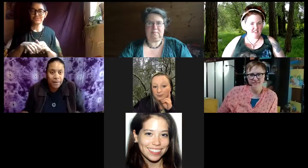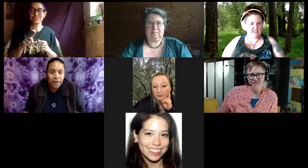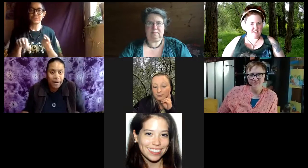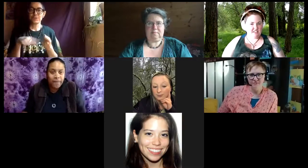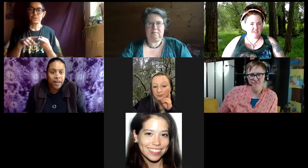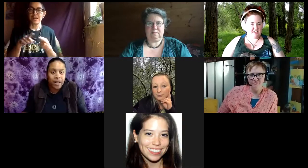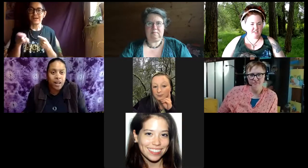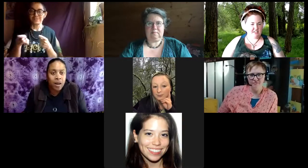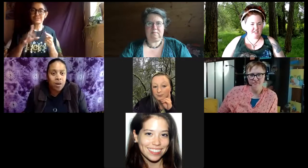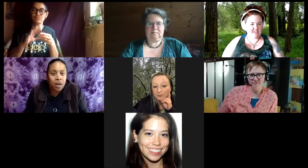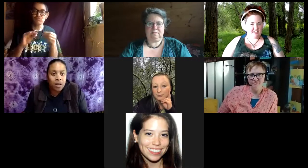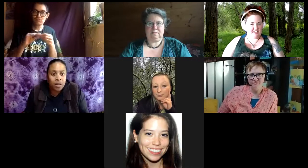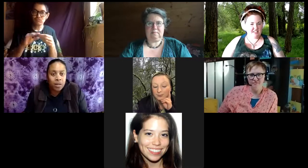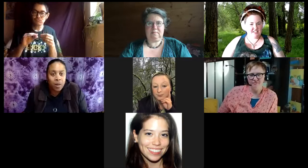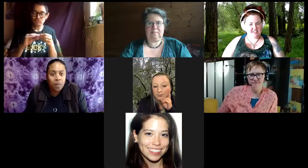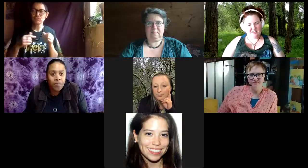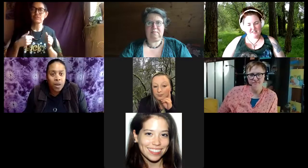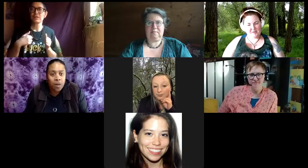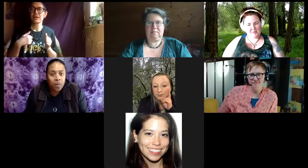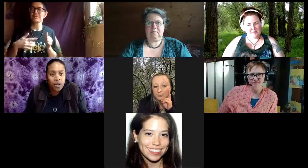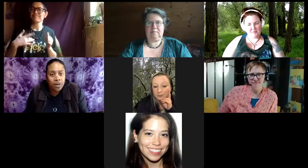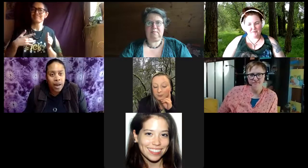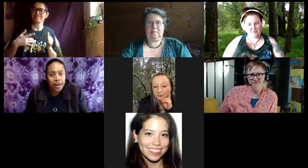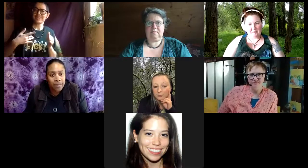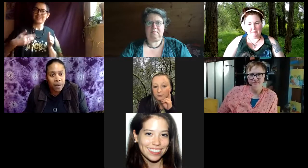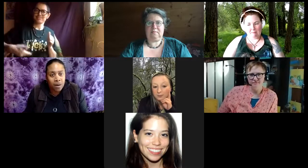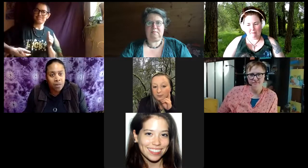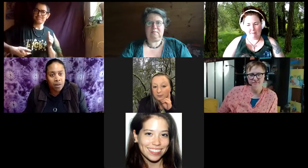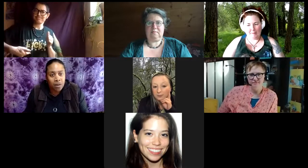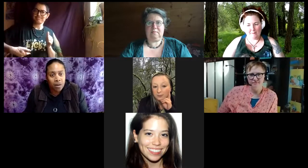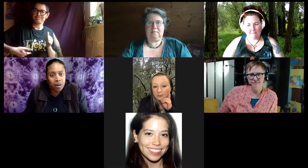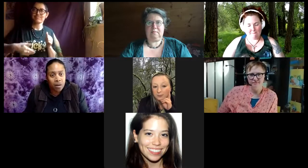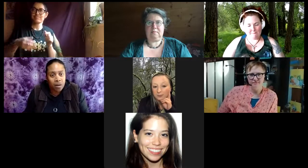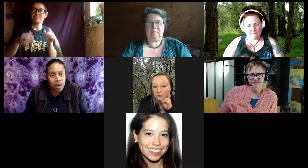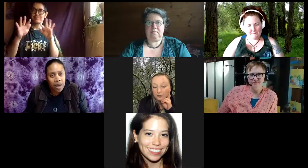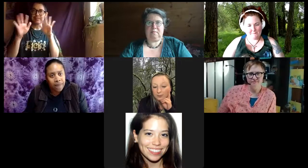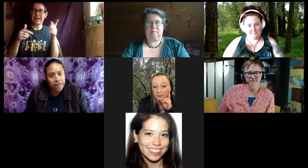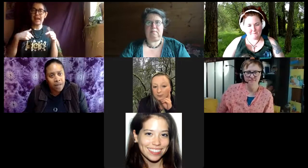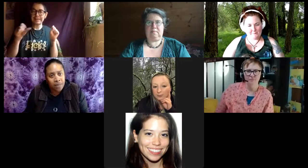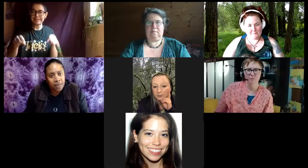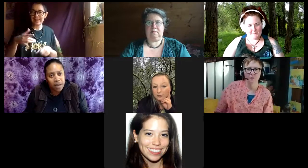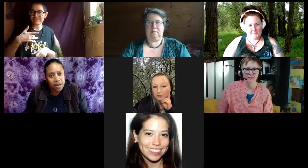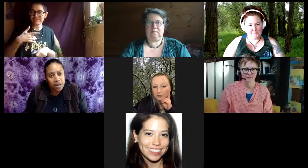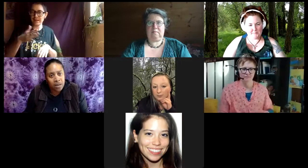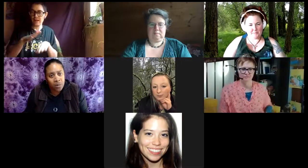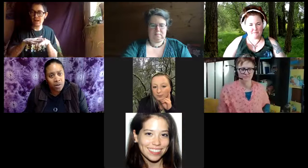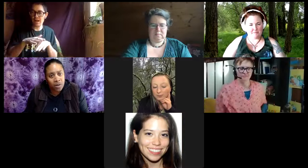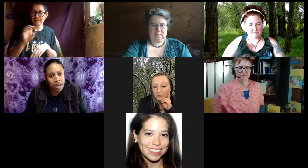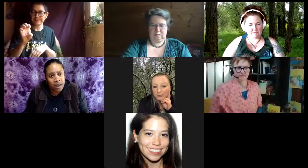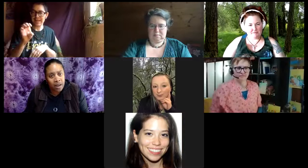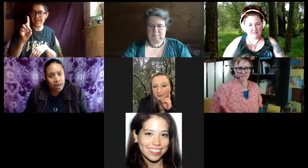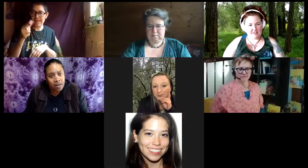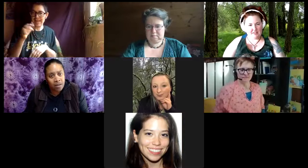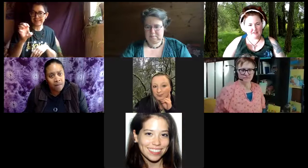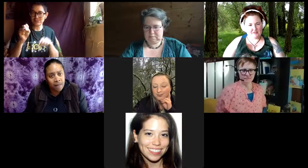Hey, Beverly, hello. And so when you're talking about, I'm feeling in my intuition that